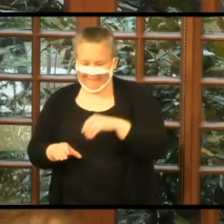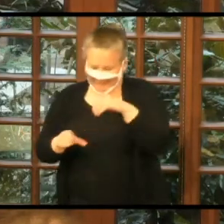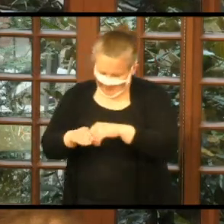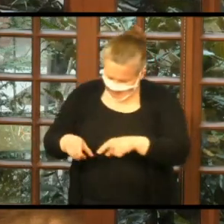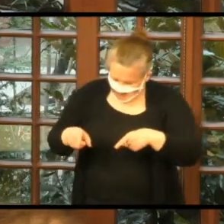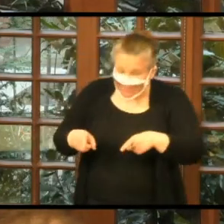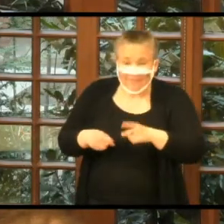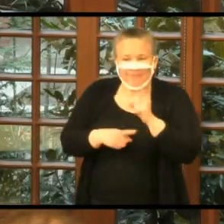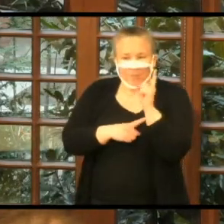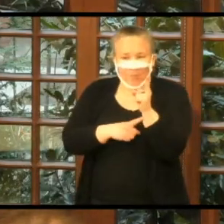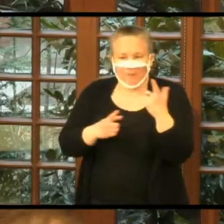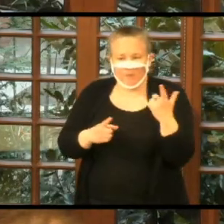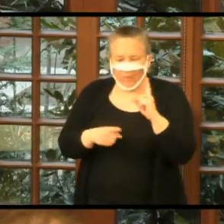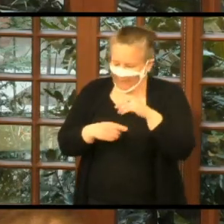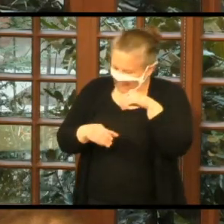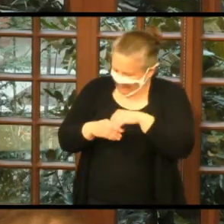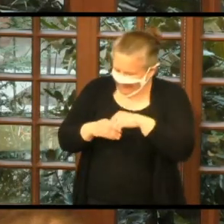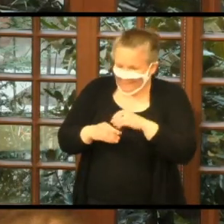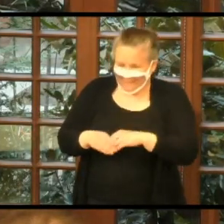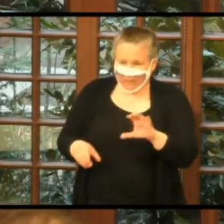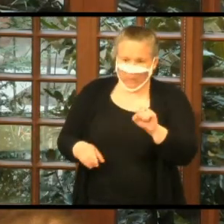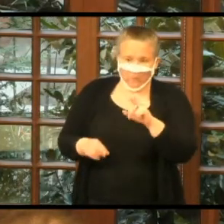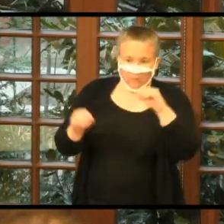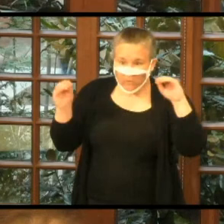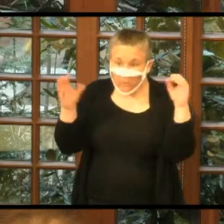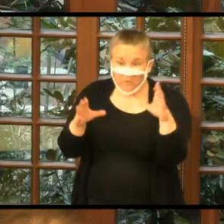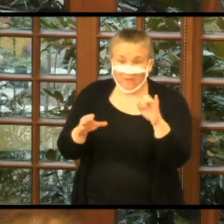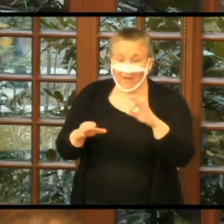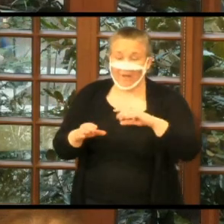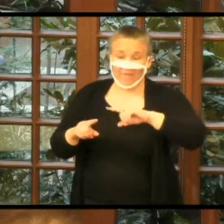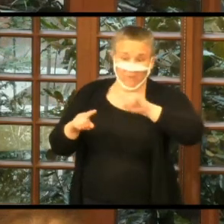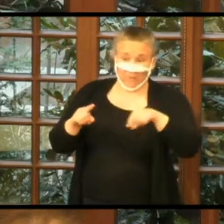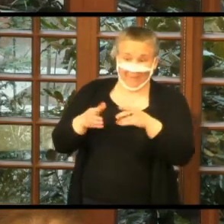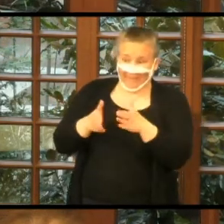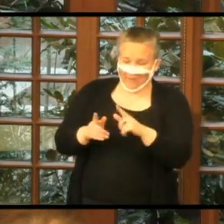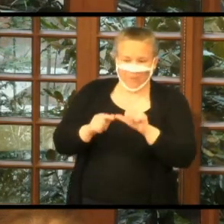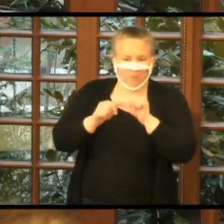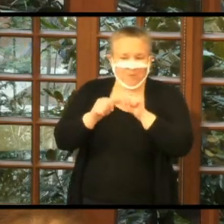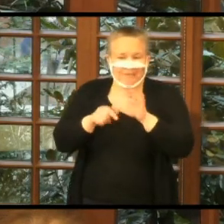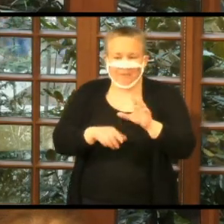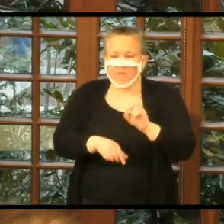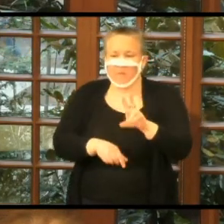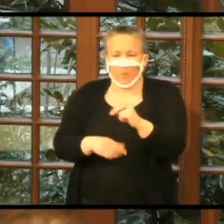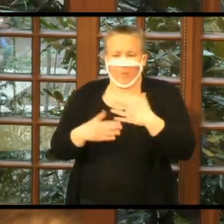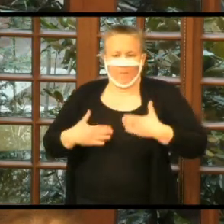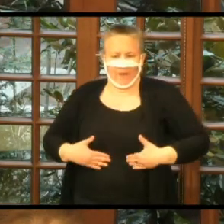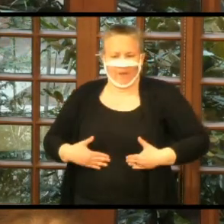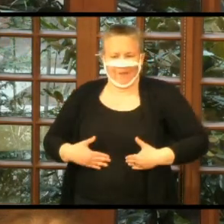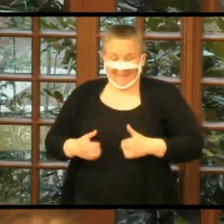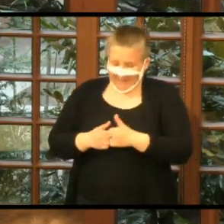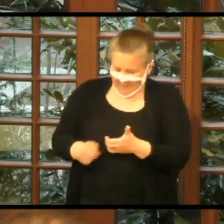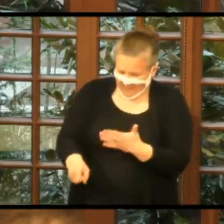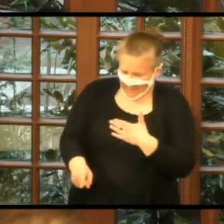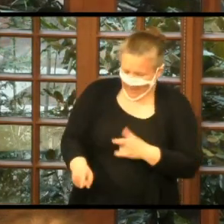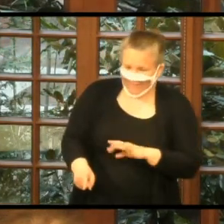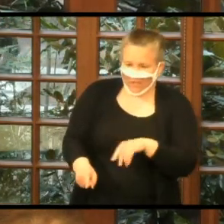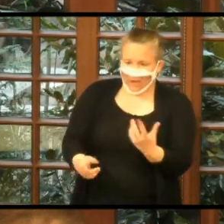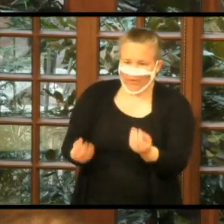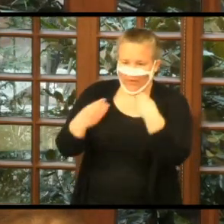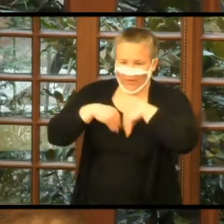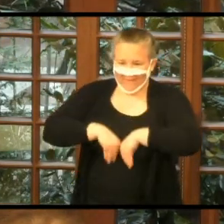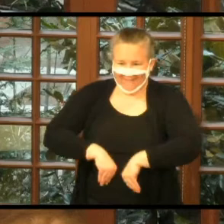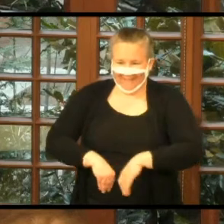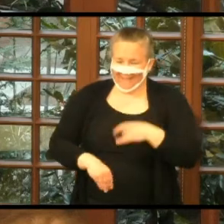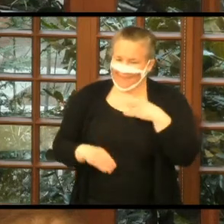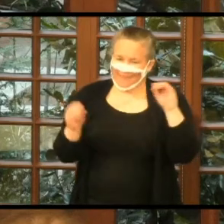this instant, only inside the sorcery of the circle that allows him to sustain his own body with the body of another, and it is